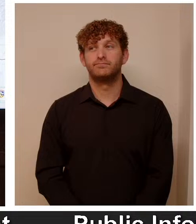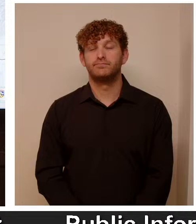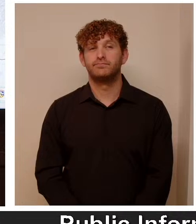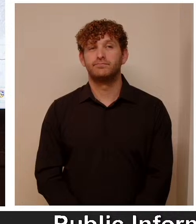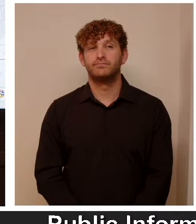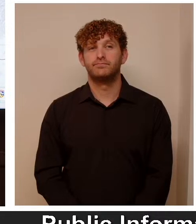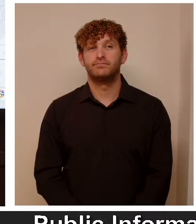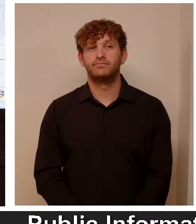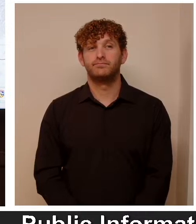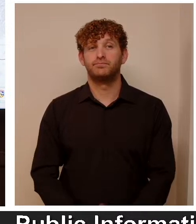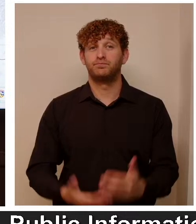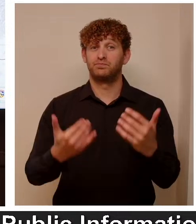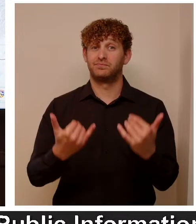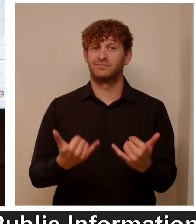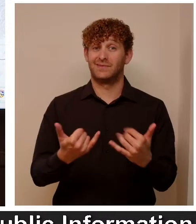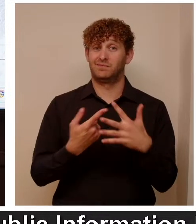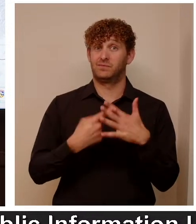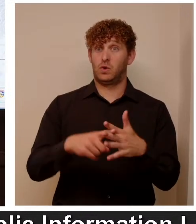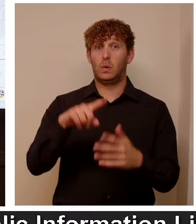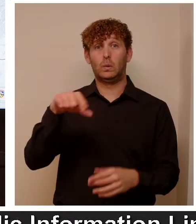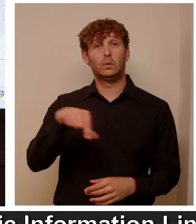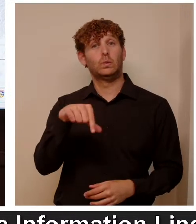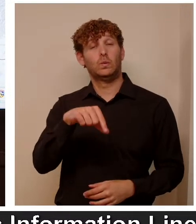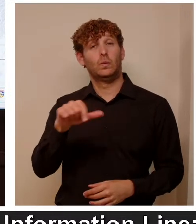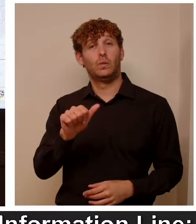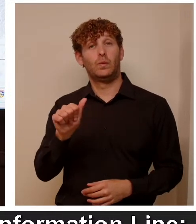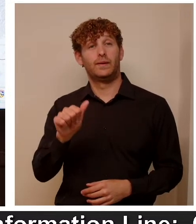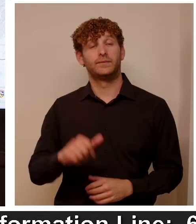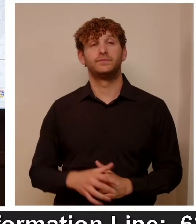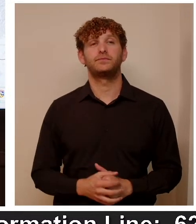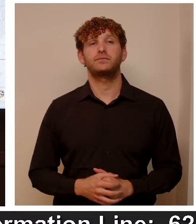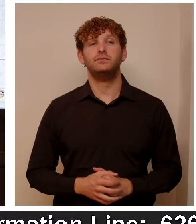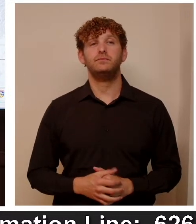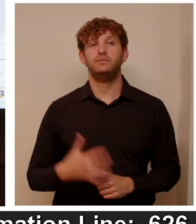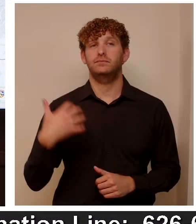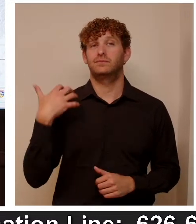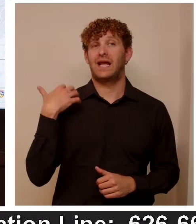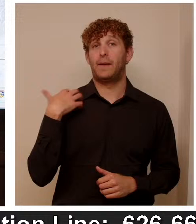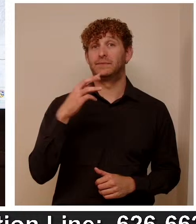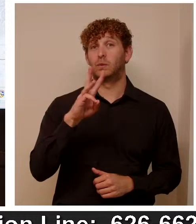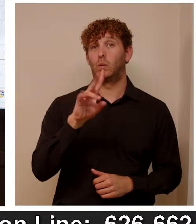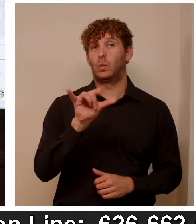Now we're going to start our question and answer. I'm going to ask for Captain Williams with Los Angeles County Sheriffs